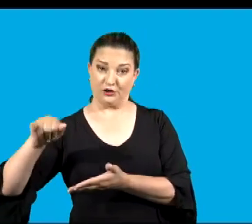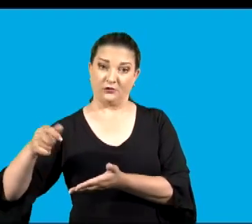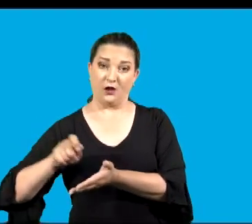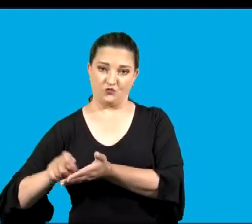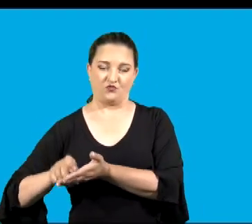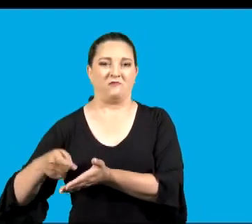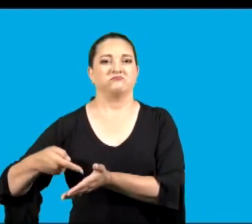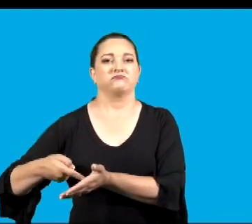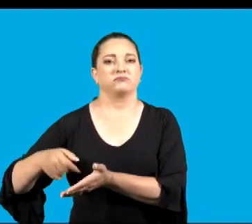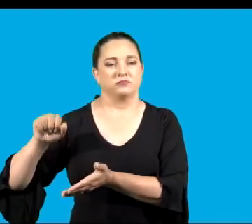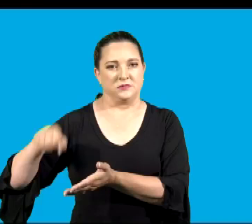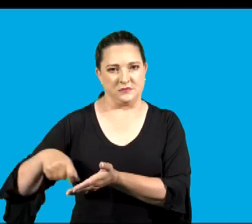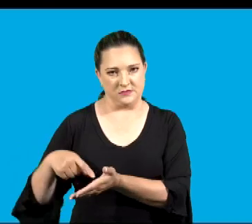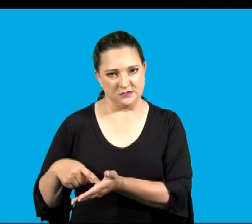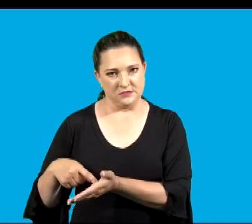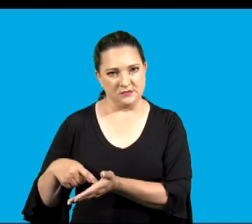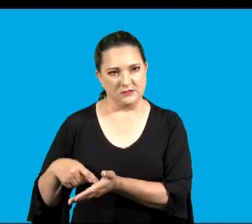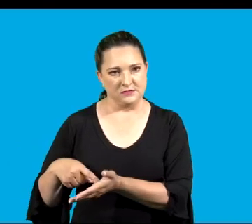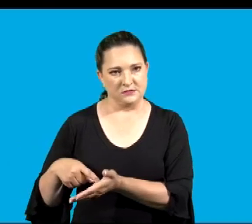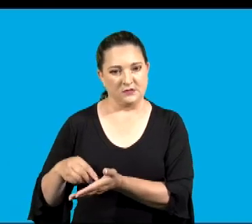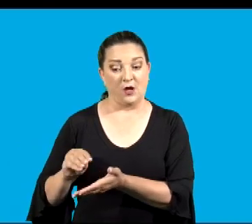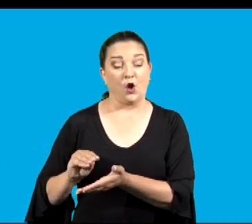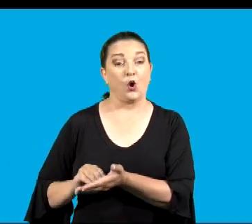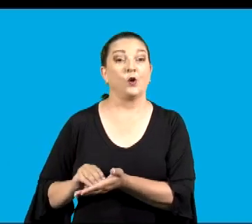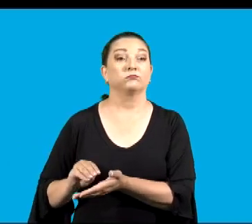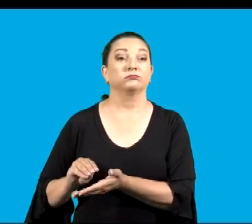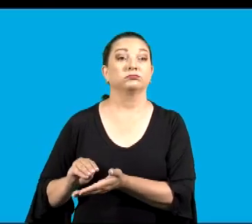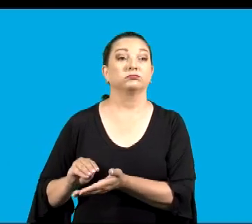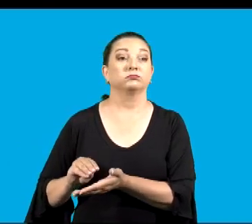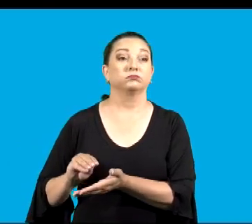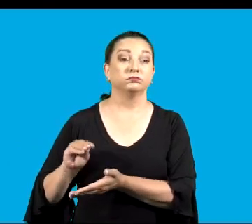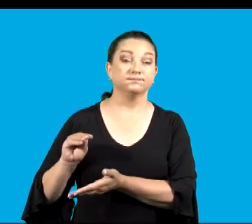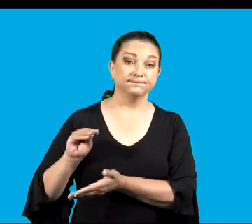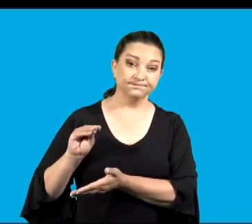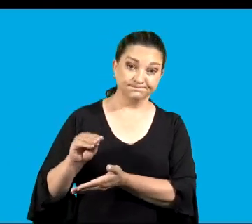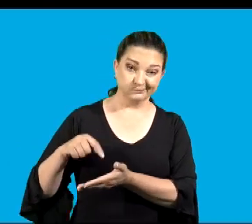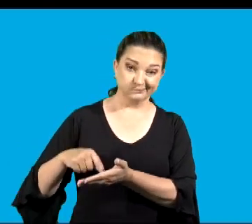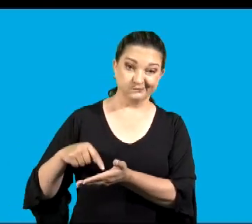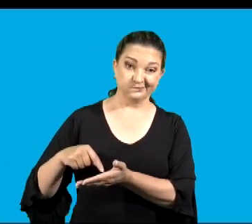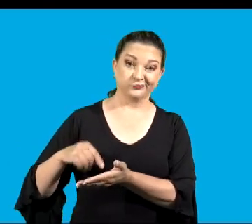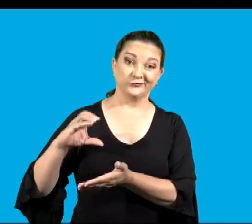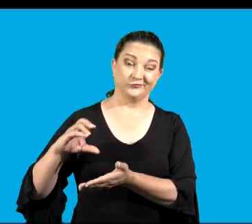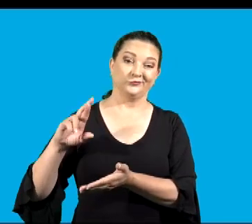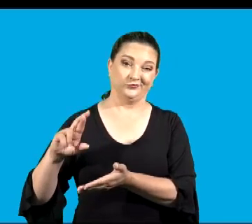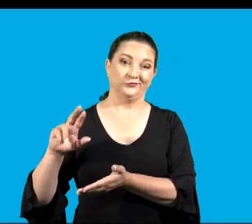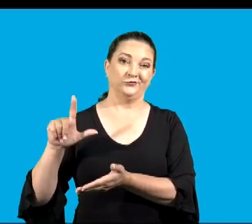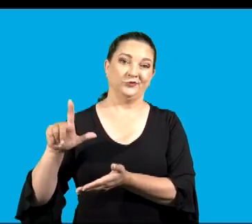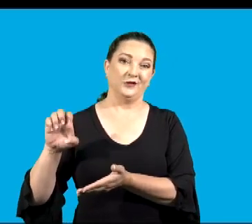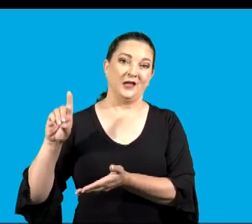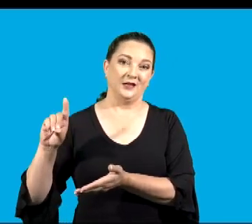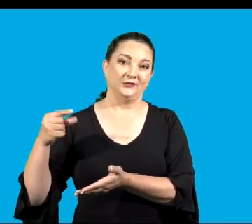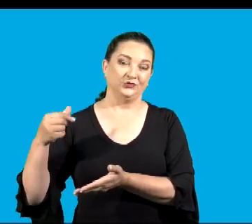CAJ. And we are told was posted to the account in the Creditors Ledger as an invoice. So we know